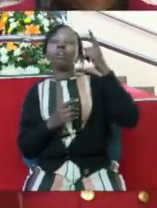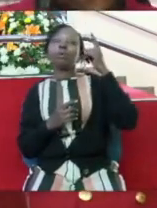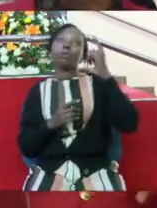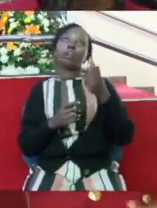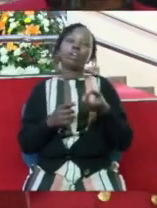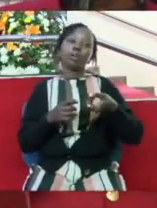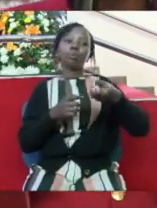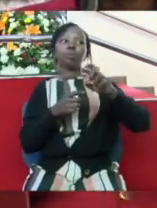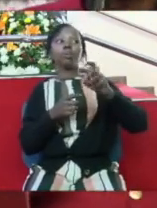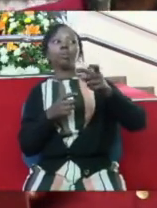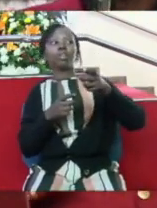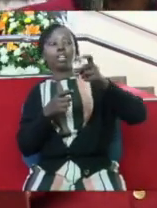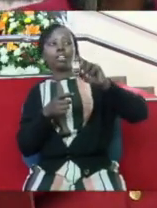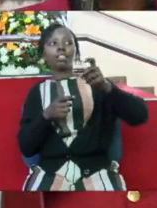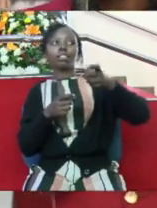wewe